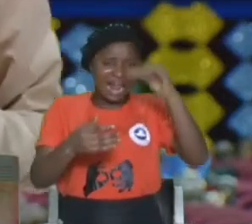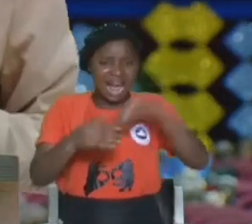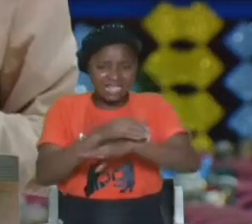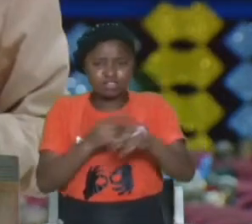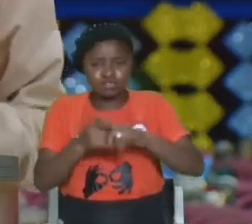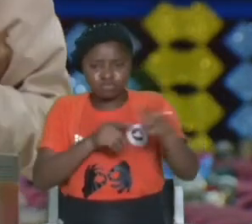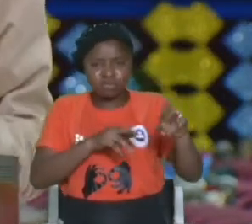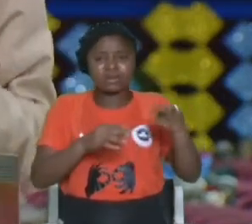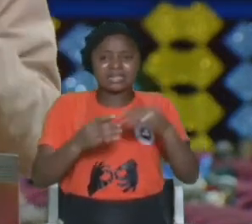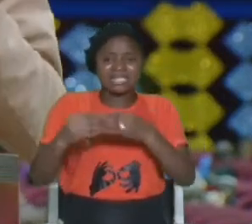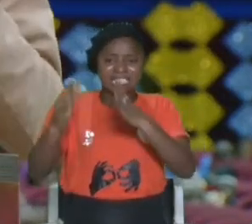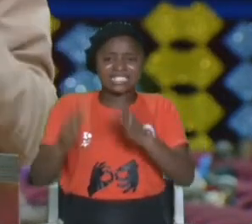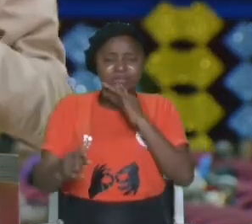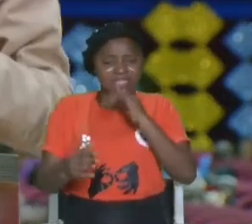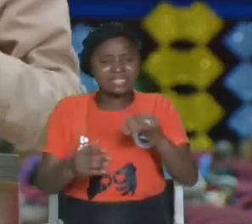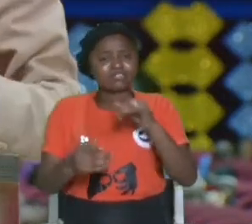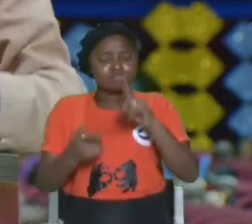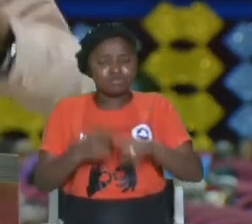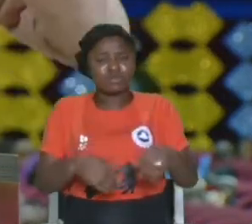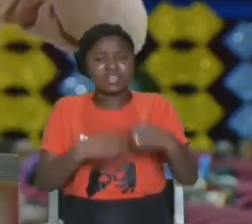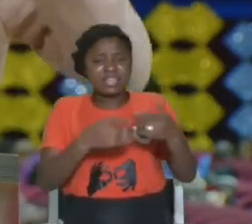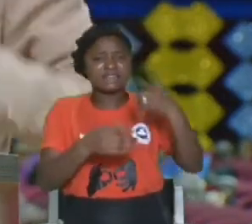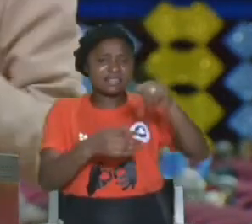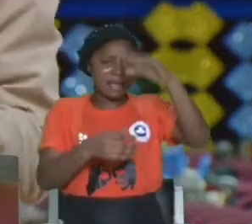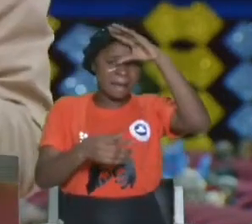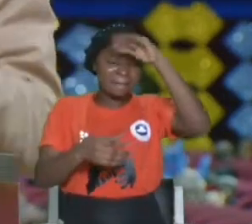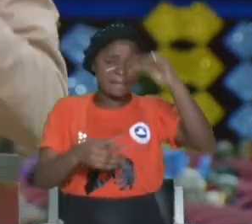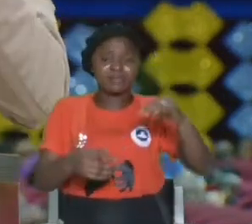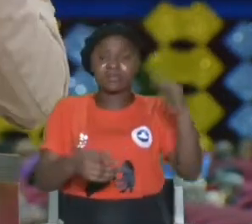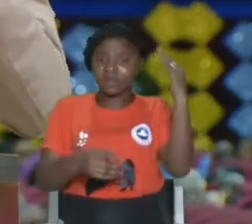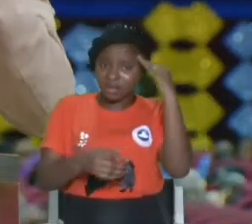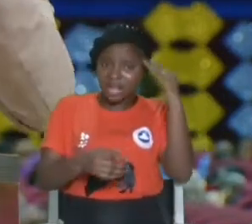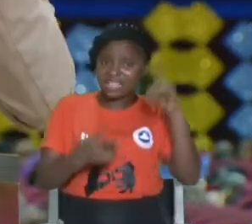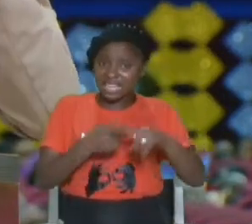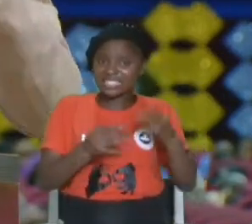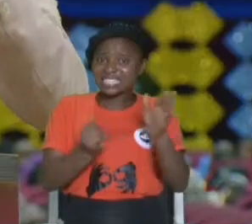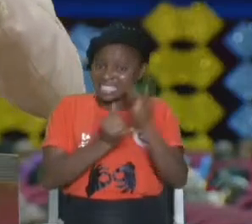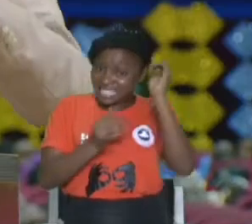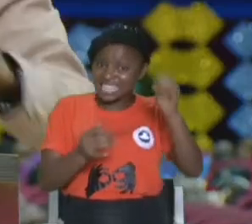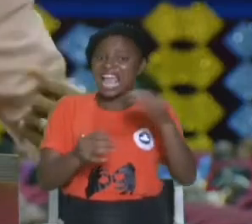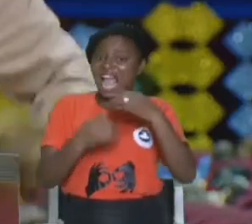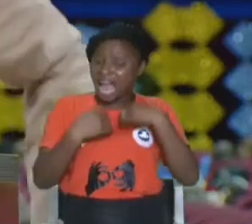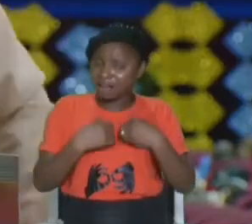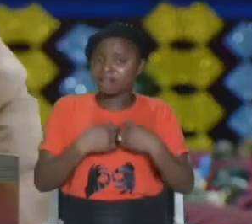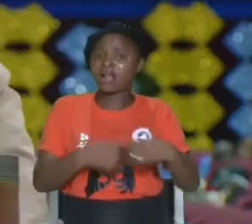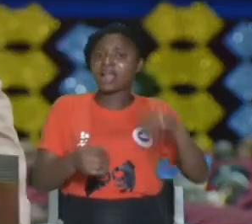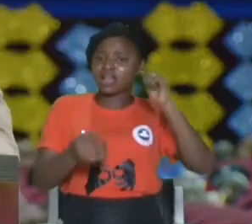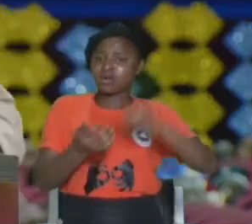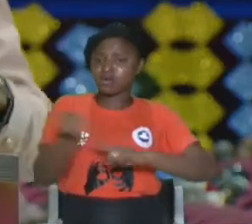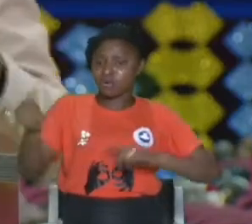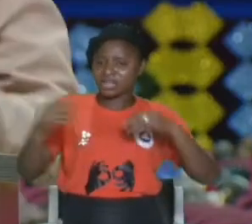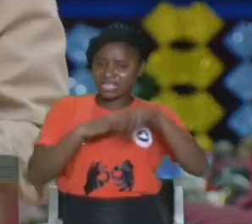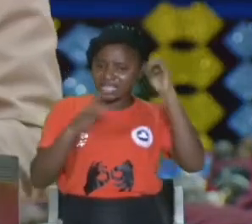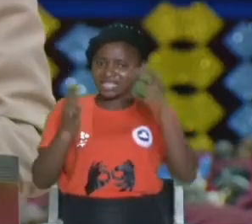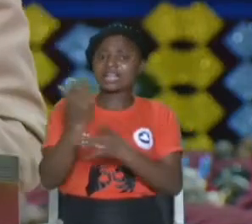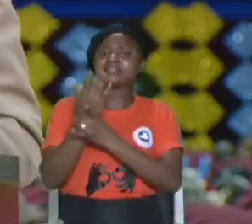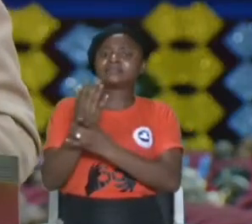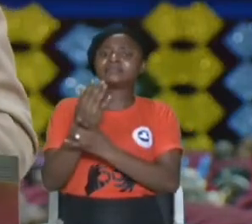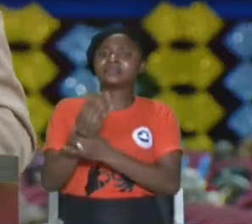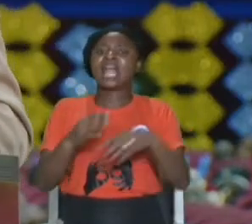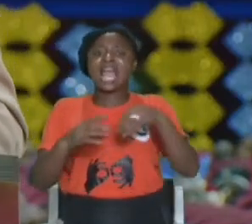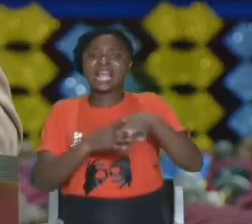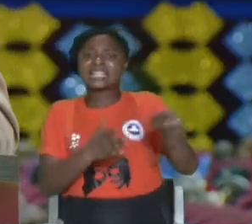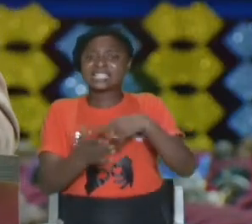he does is to give the man the realization that he has a rod in his hand. In